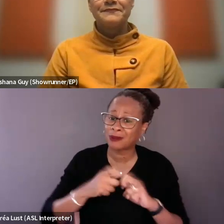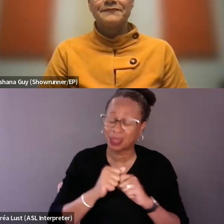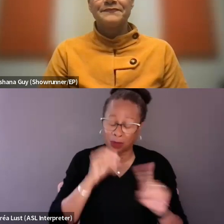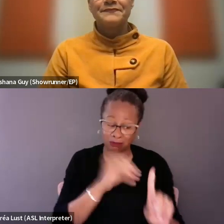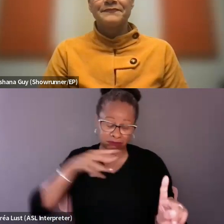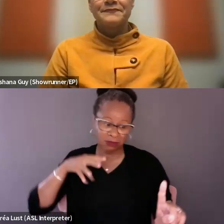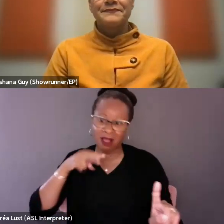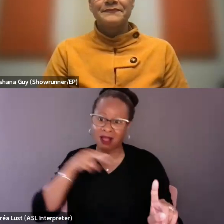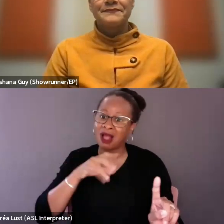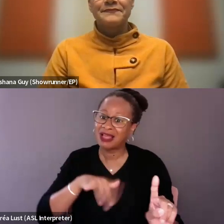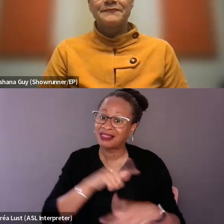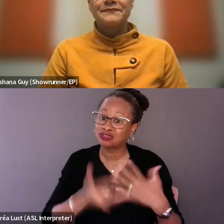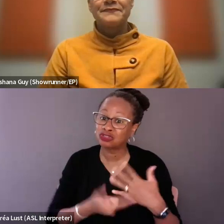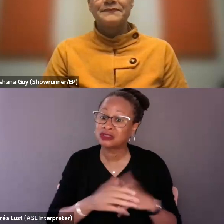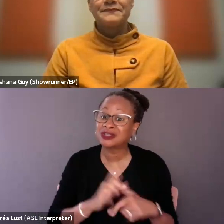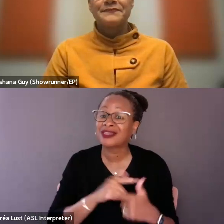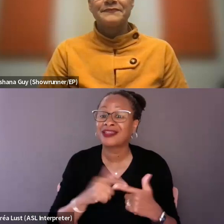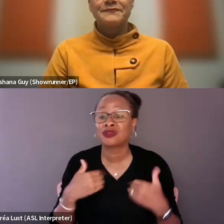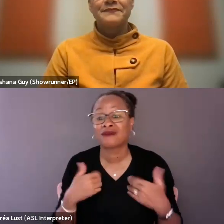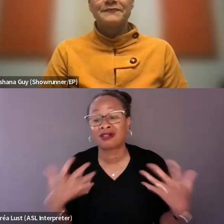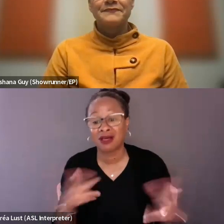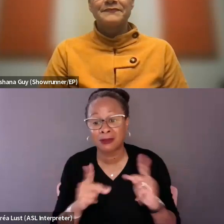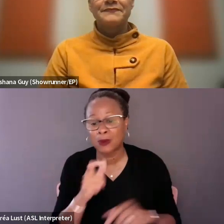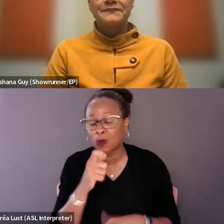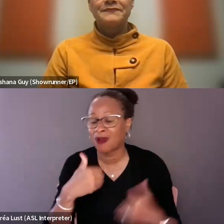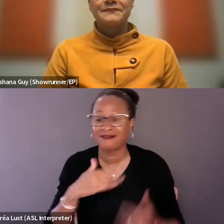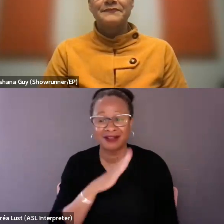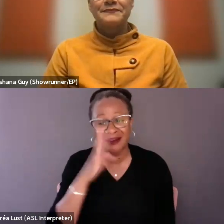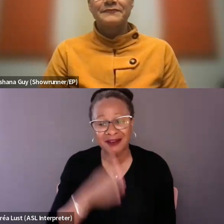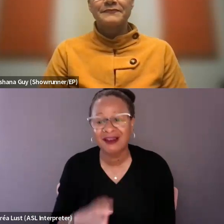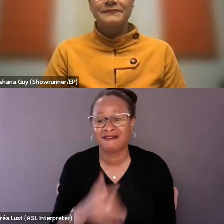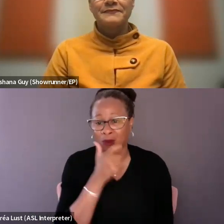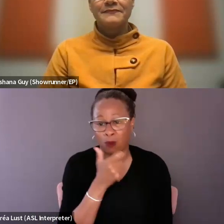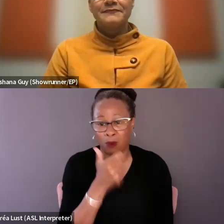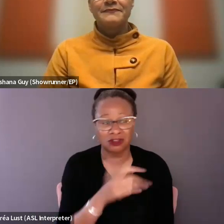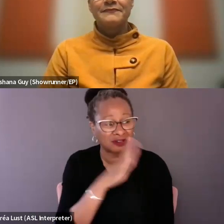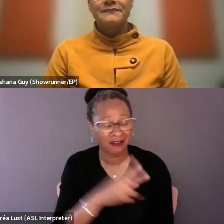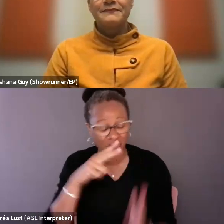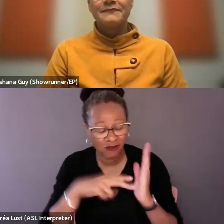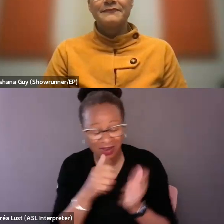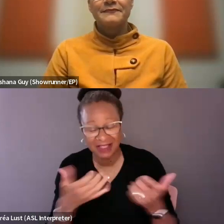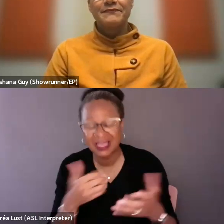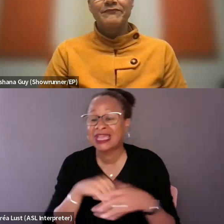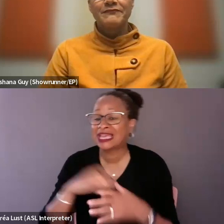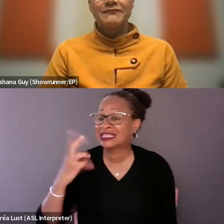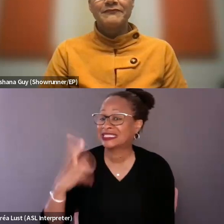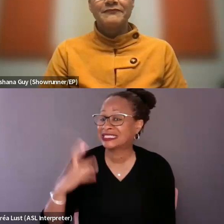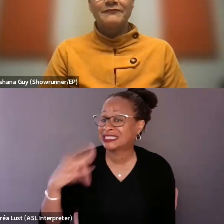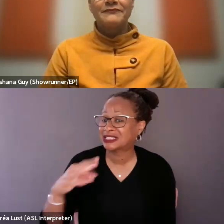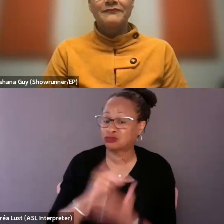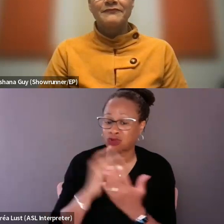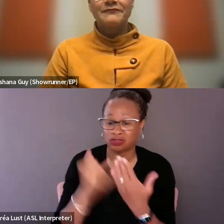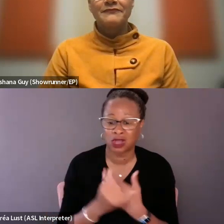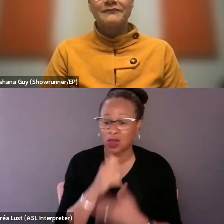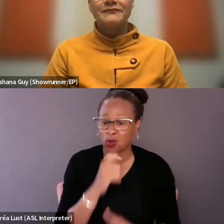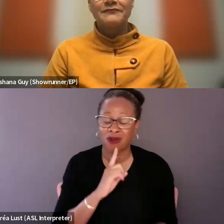series. And then you have a lot of people who have never watched or read anything in the 1619 Project and who are really